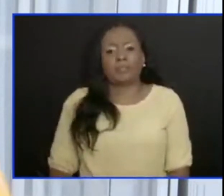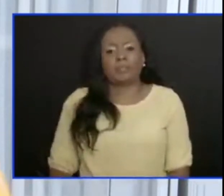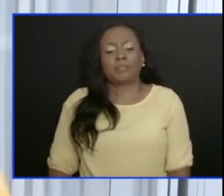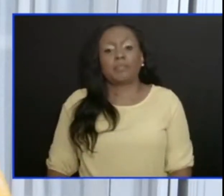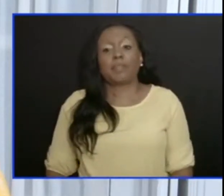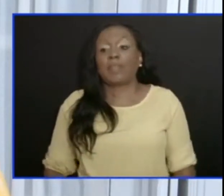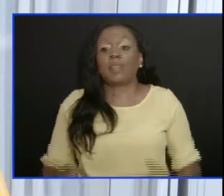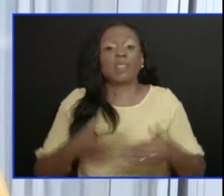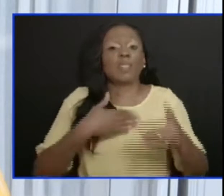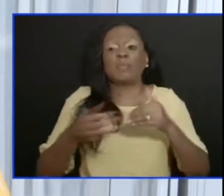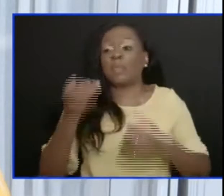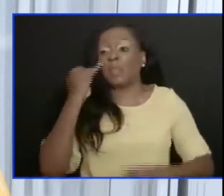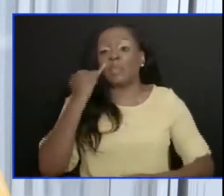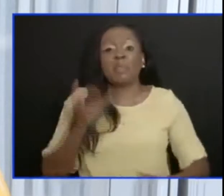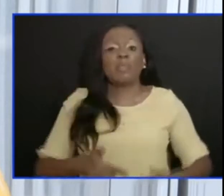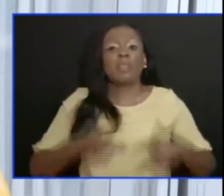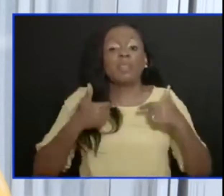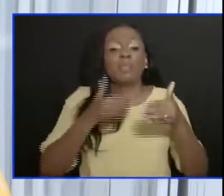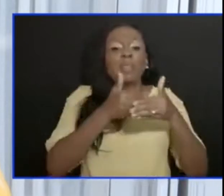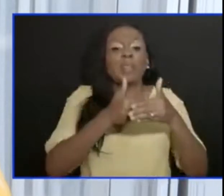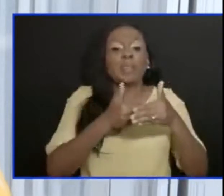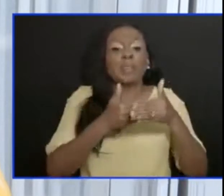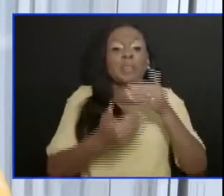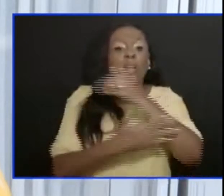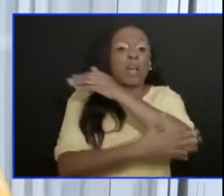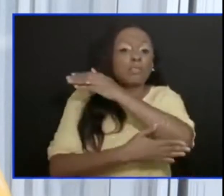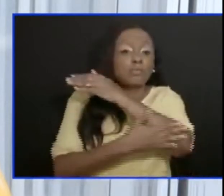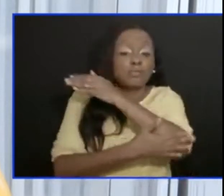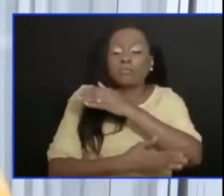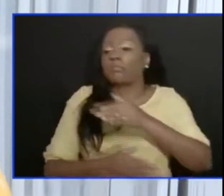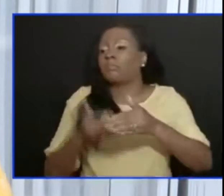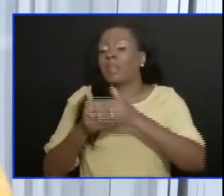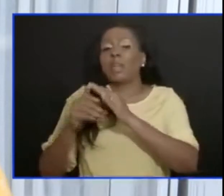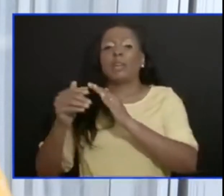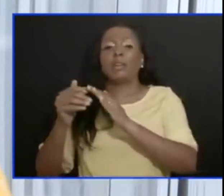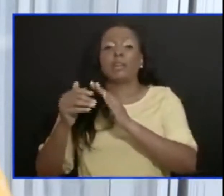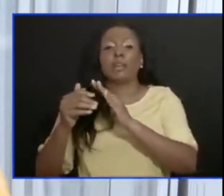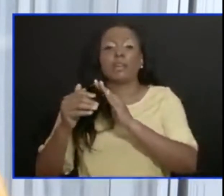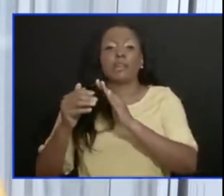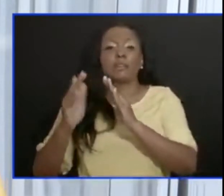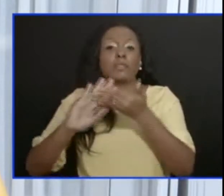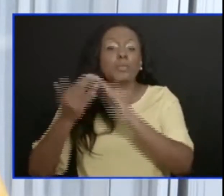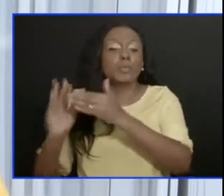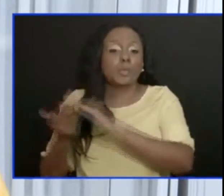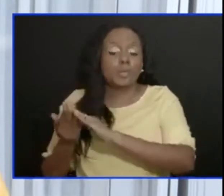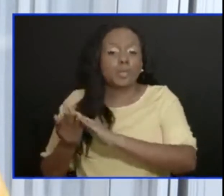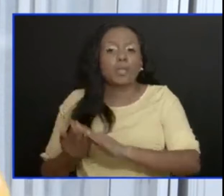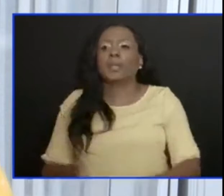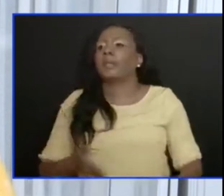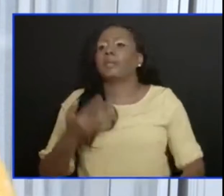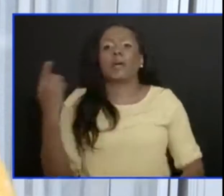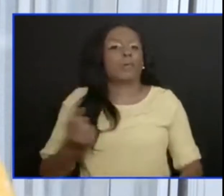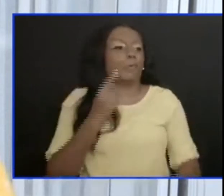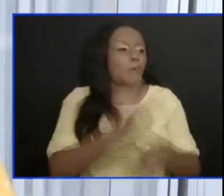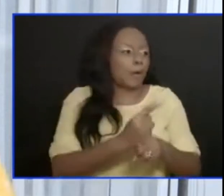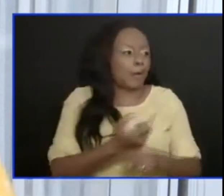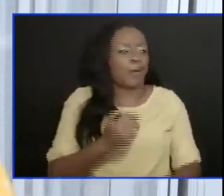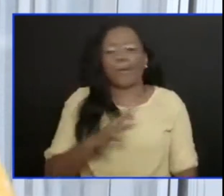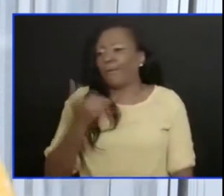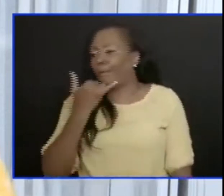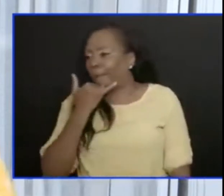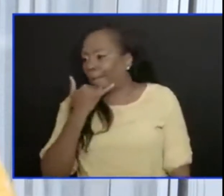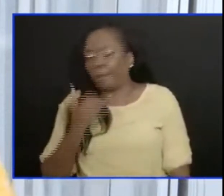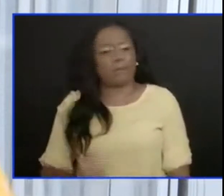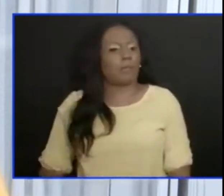rural Barbados or urban Barbados, what is said is either right or is wrong. What was done is